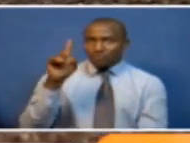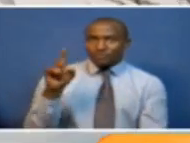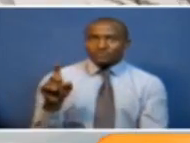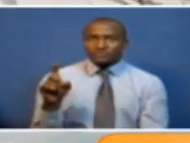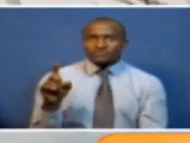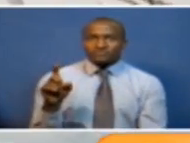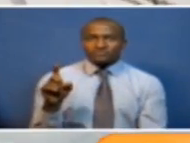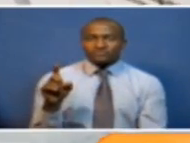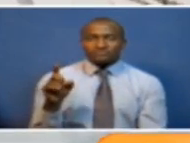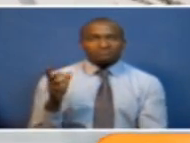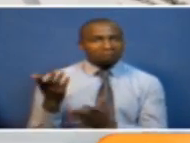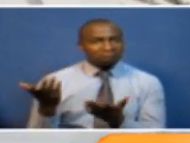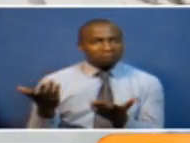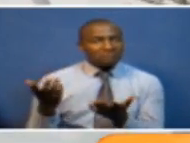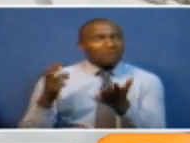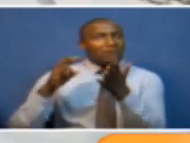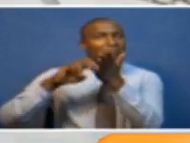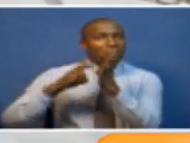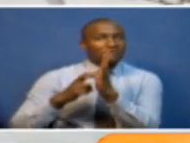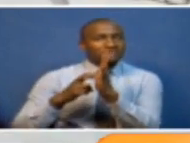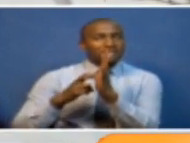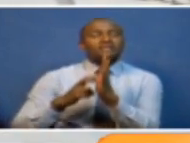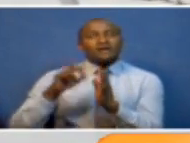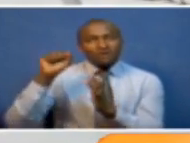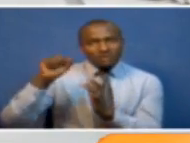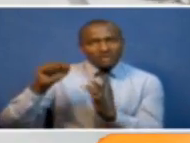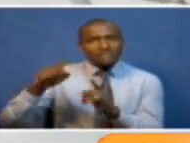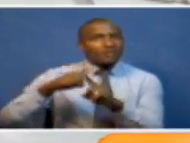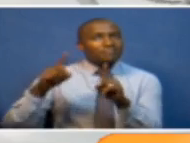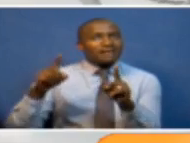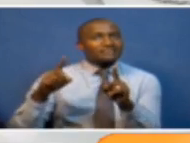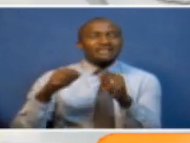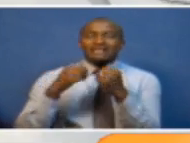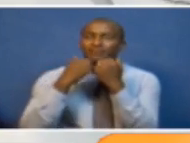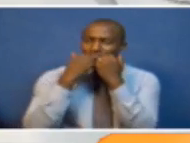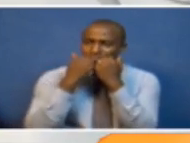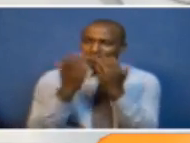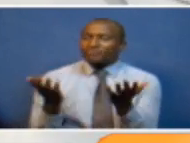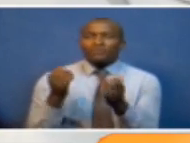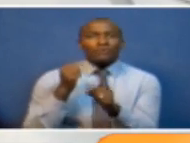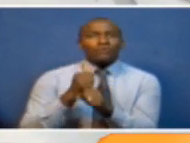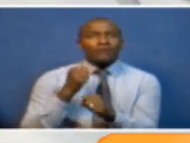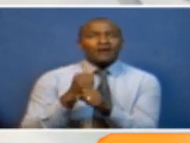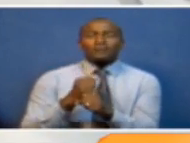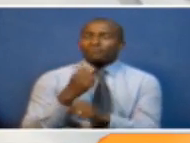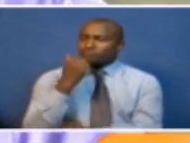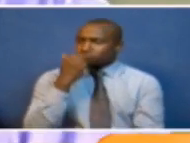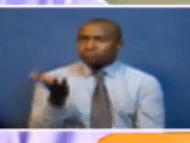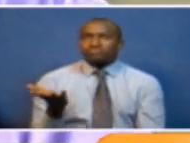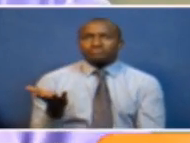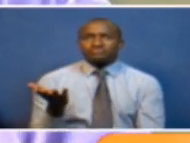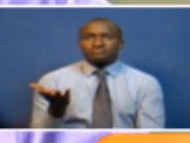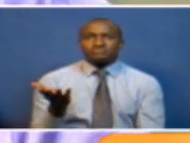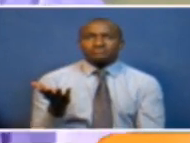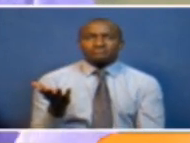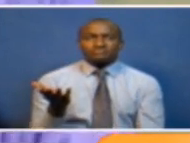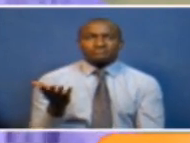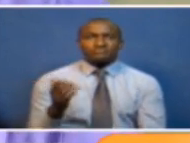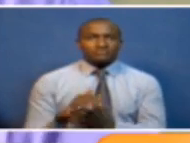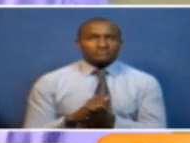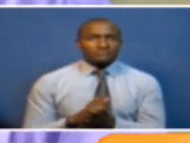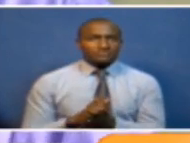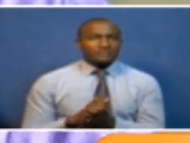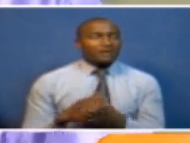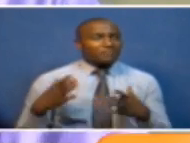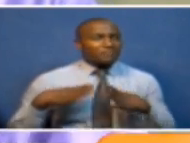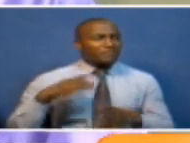another white elephant in Kenya's checkered history of white elephant projects? You know, people think, you know, what's the use,